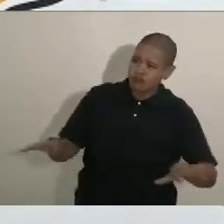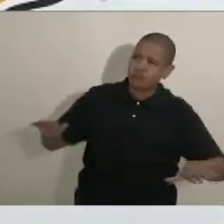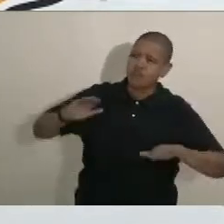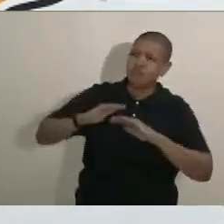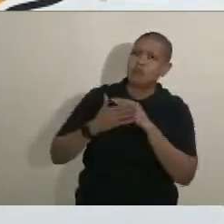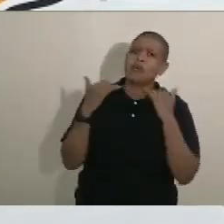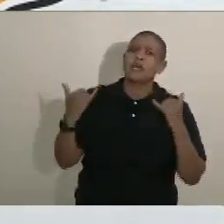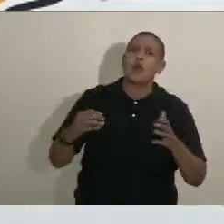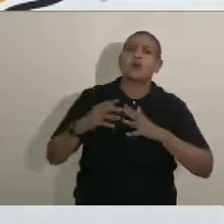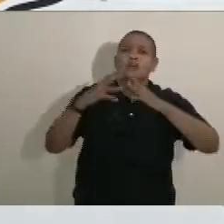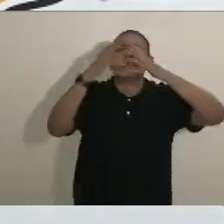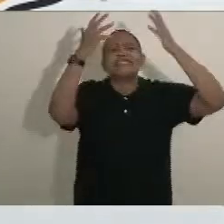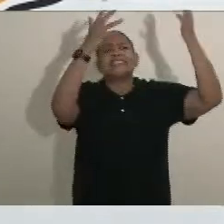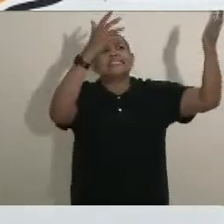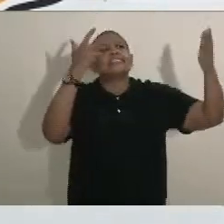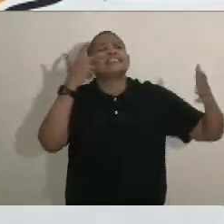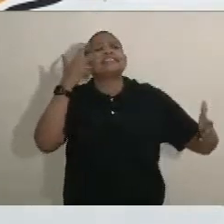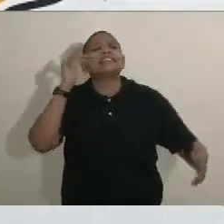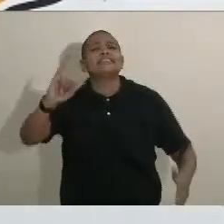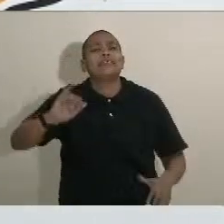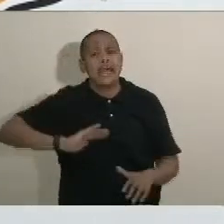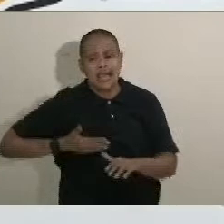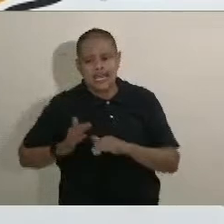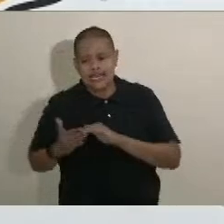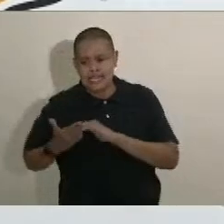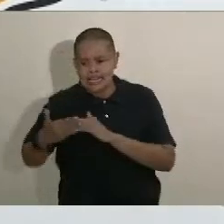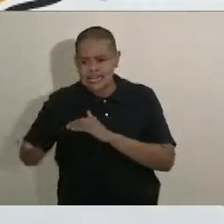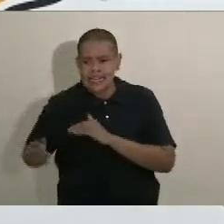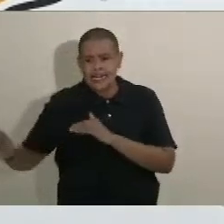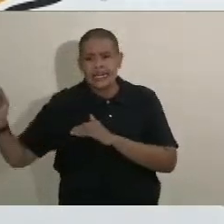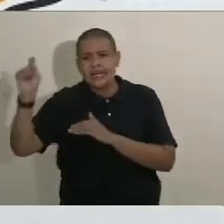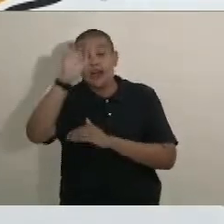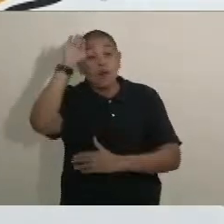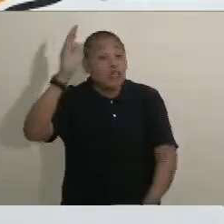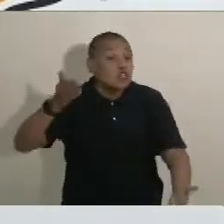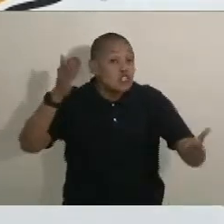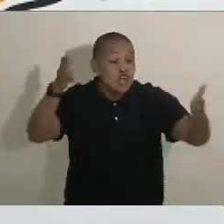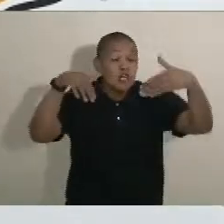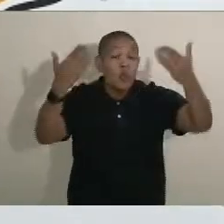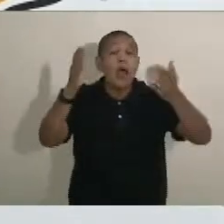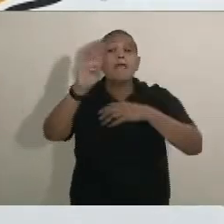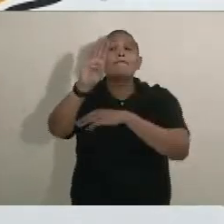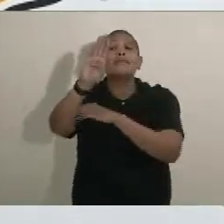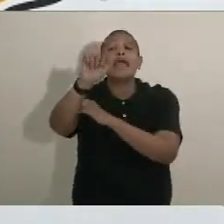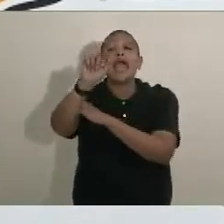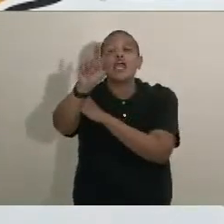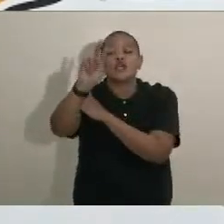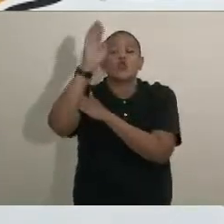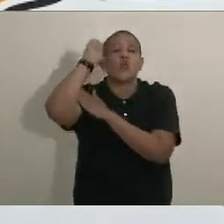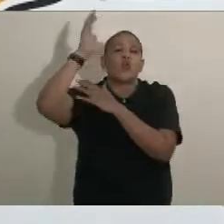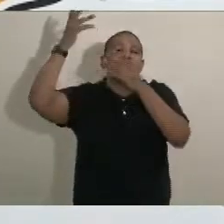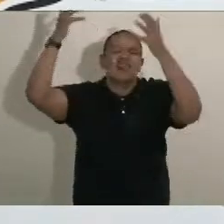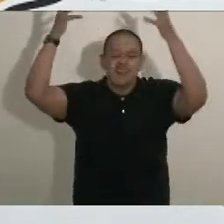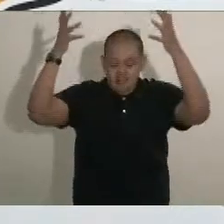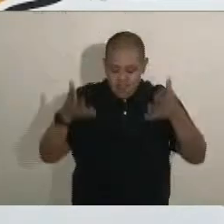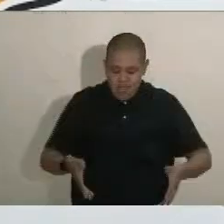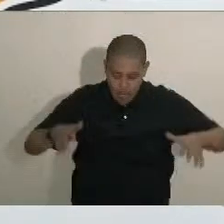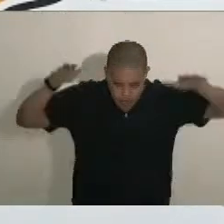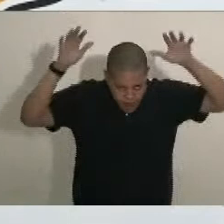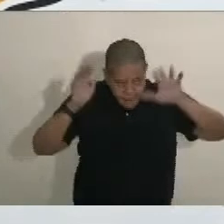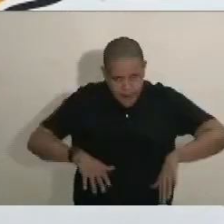the US and in our neighboring countries would suggest that the BA2 would be here.